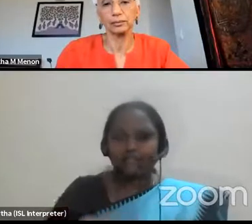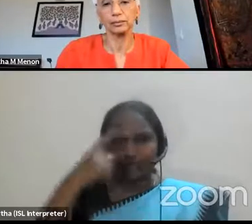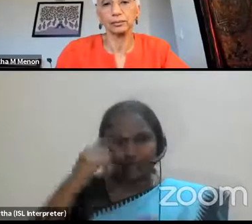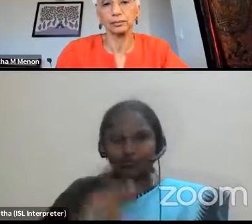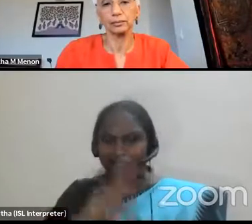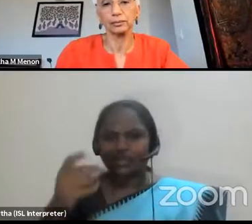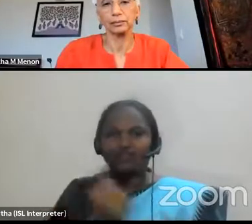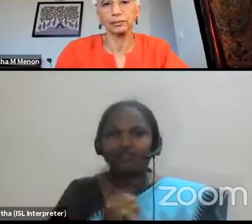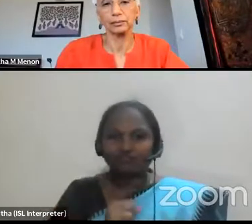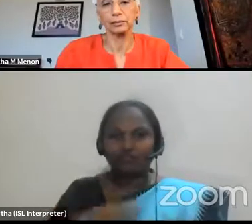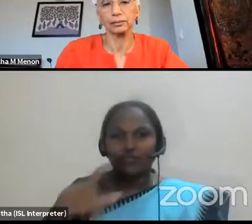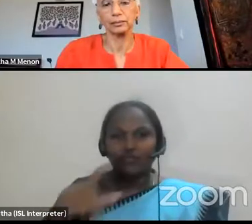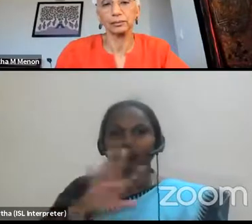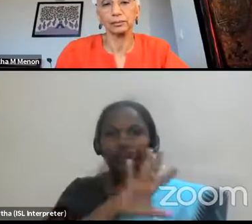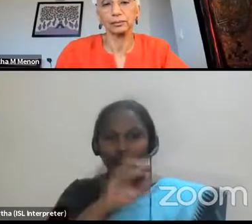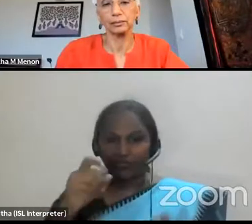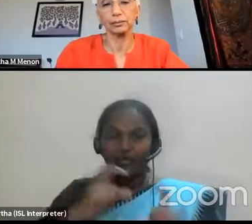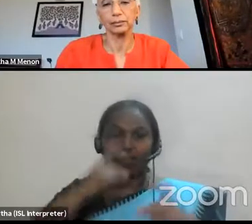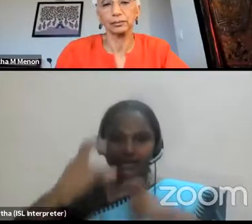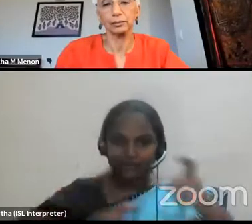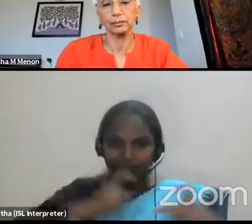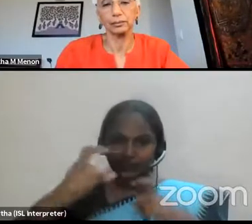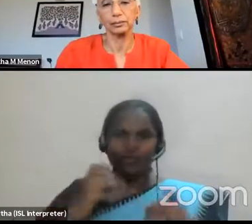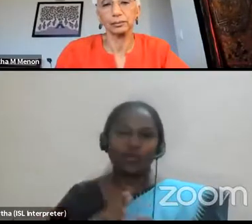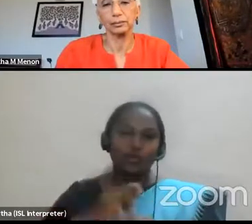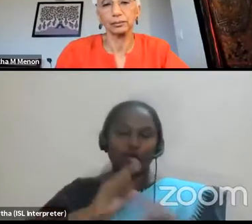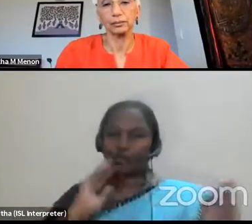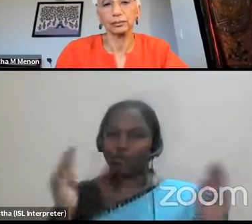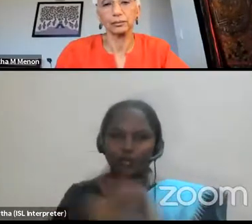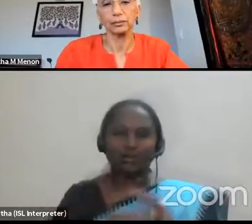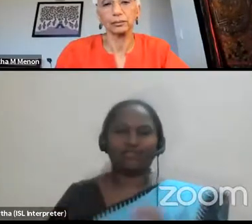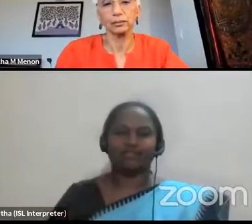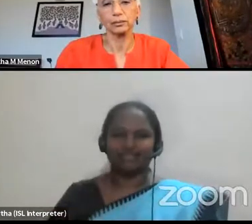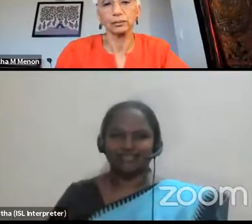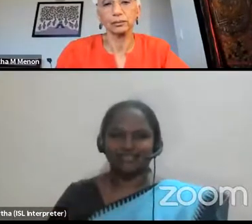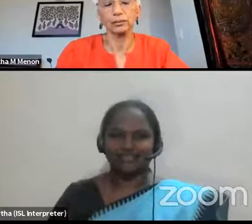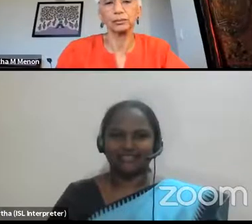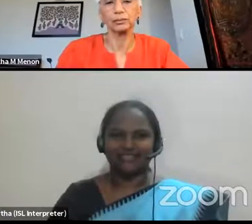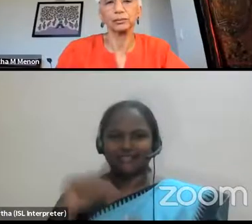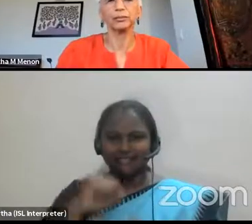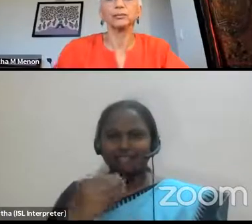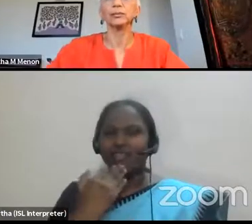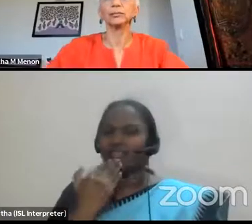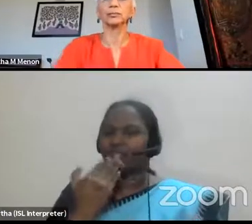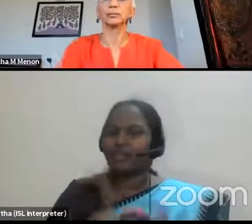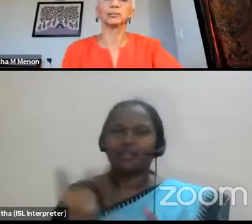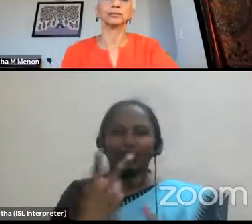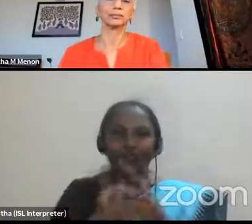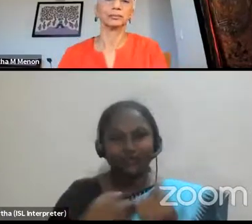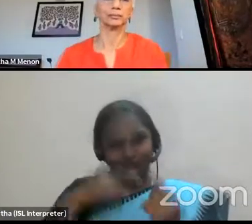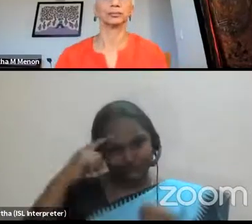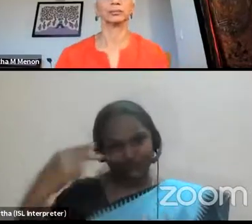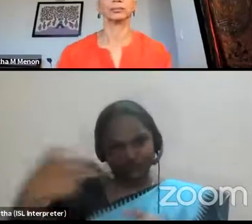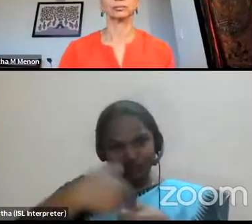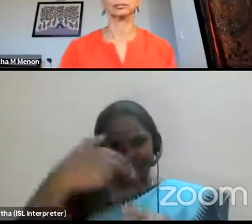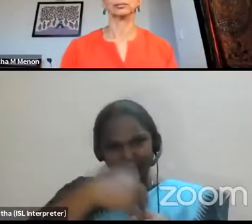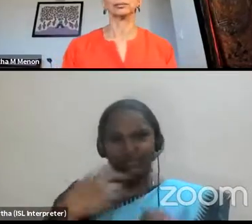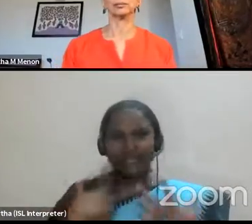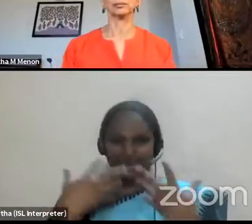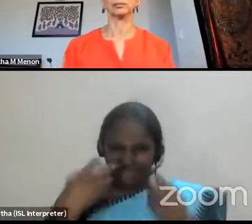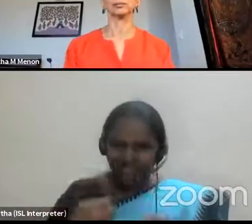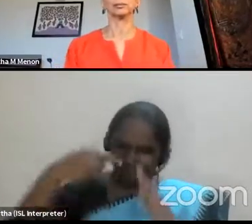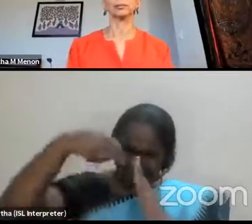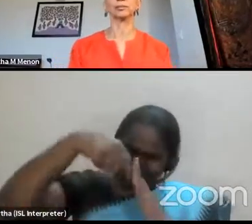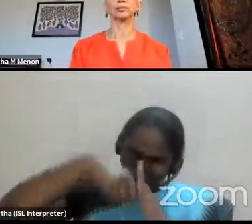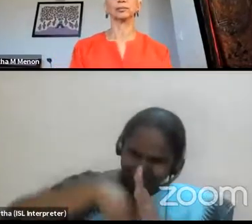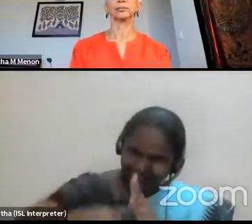for Fortune 500 companies across the world. So, thank you both for joining us. We'll have more detailed bios of